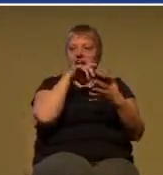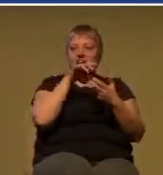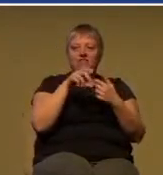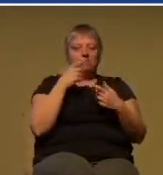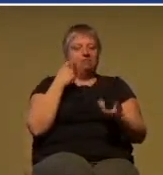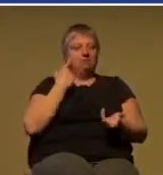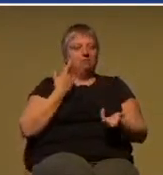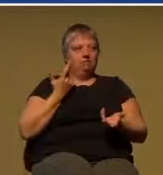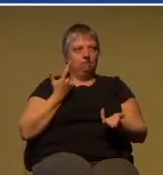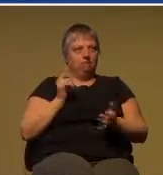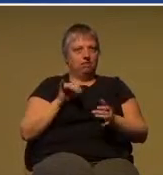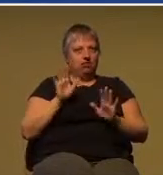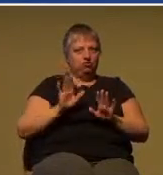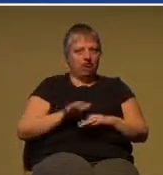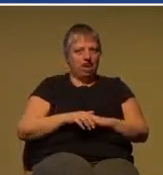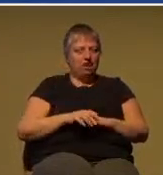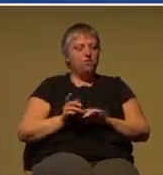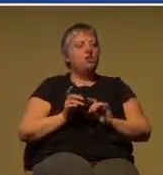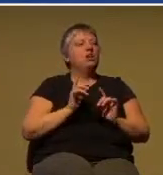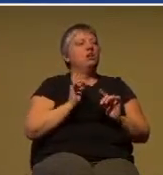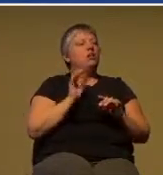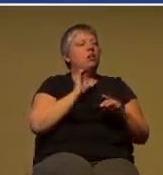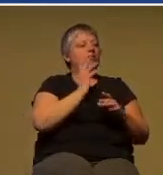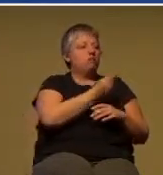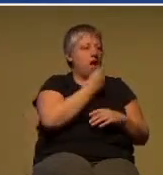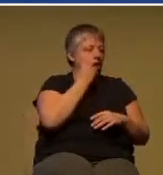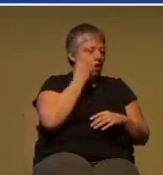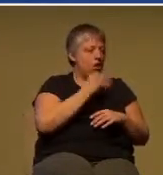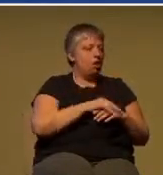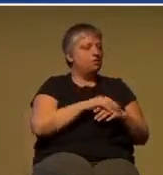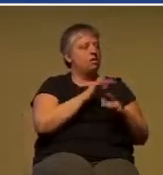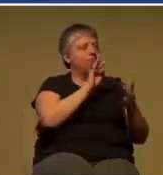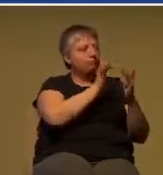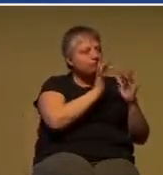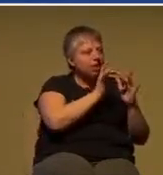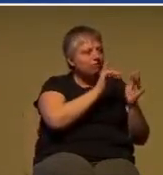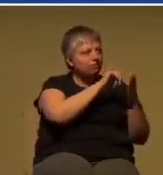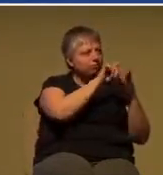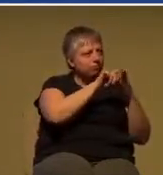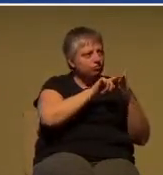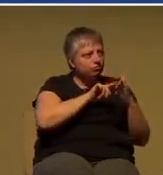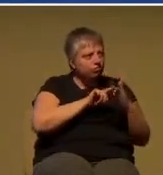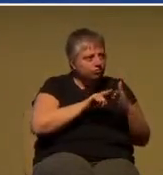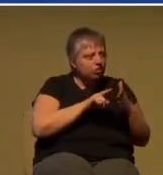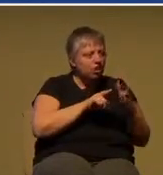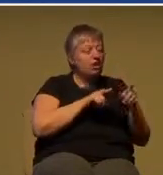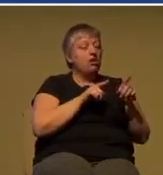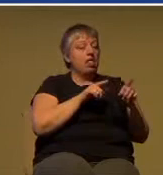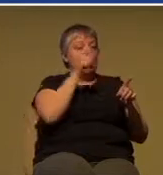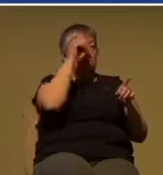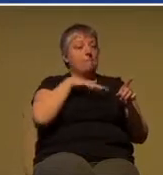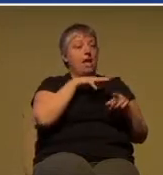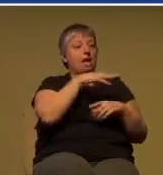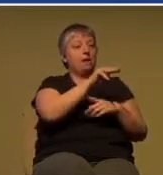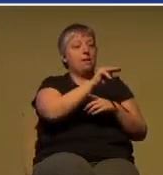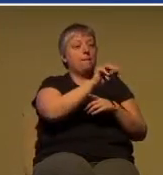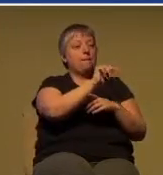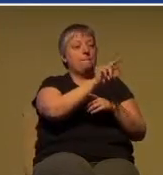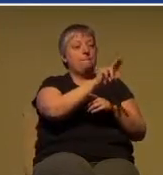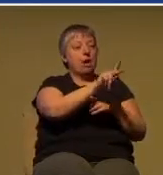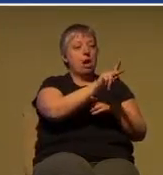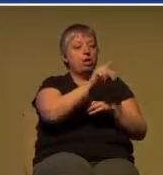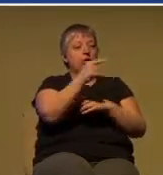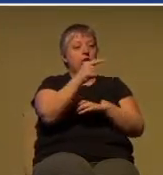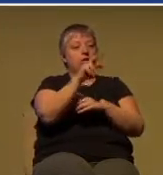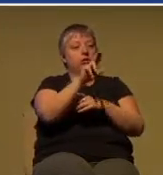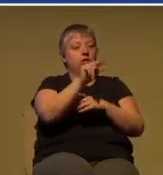that evening. We went online and looked up Laugh Your Way to see what was going on with it, and found out that Mark Gungor travels the world doing these